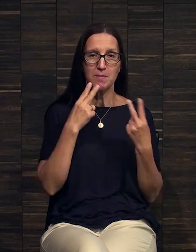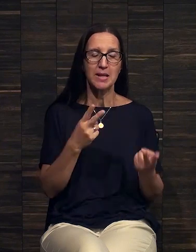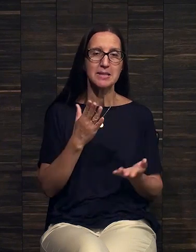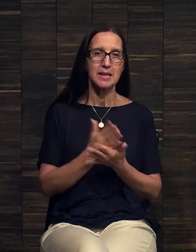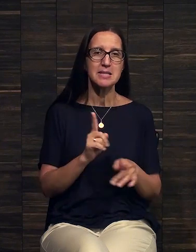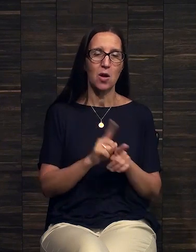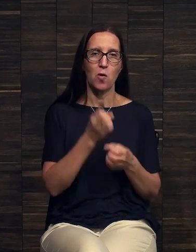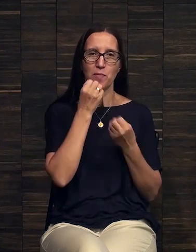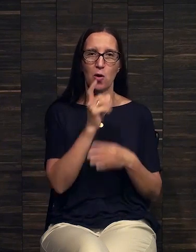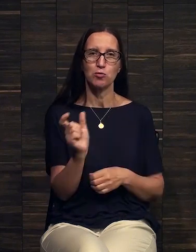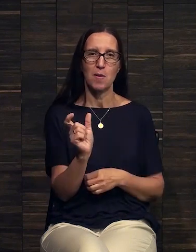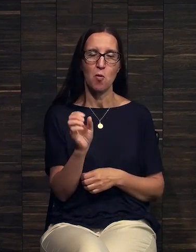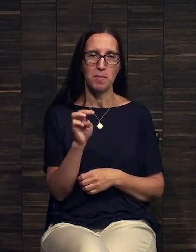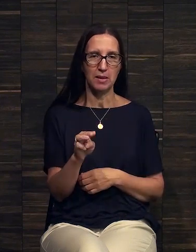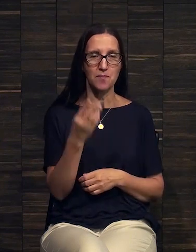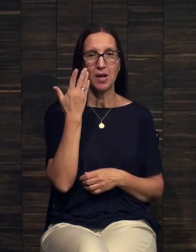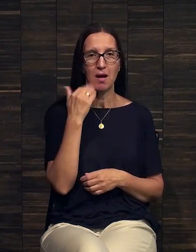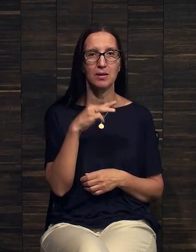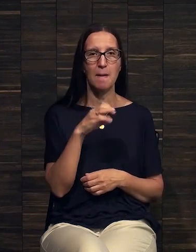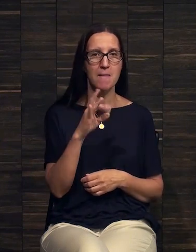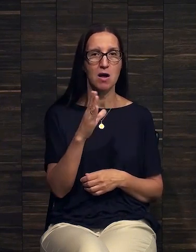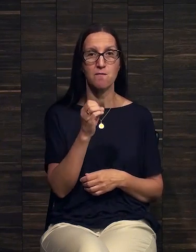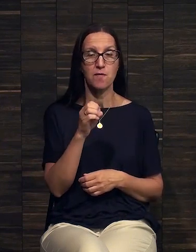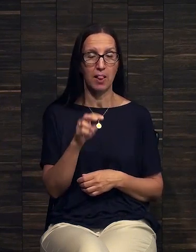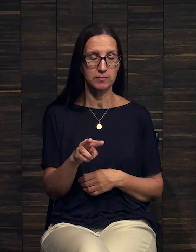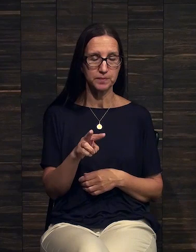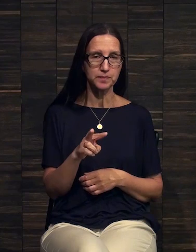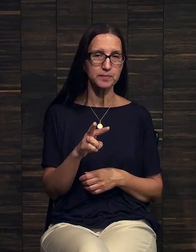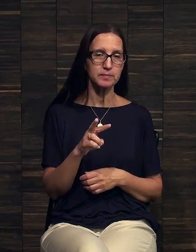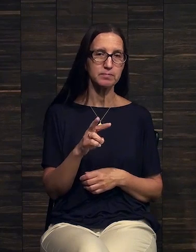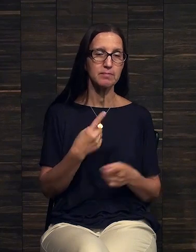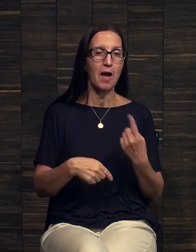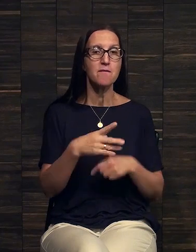or another. There's a good point here. When the Marvel